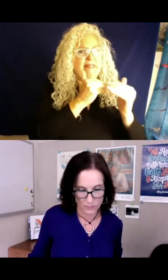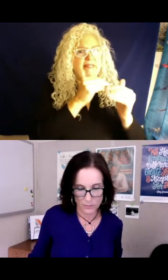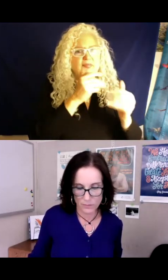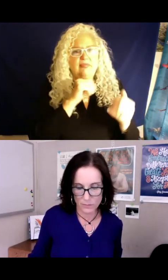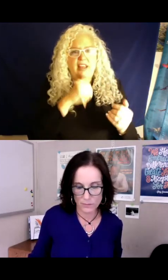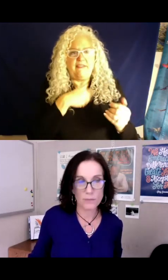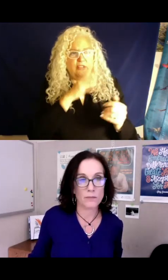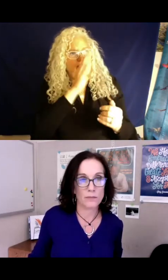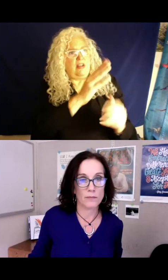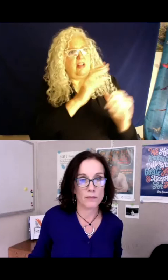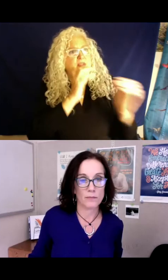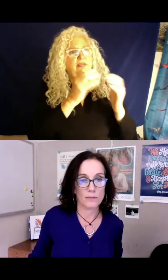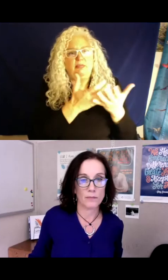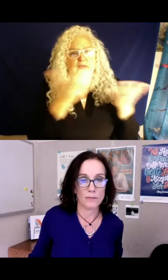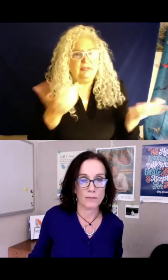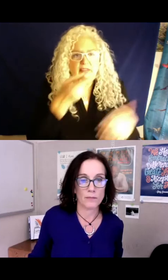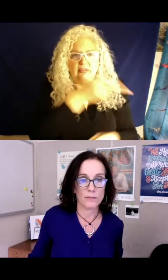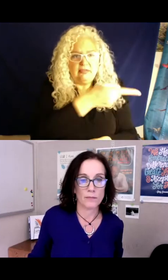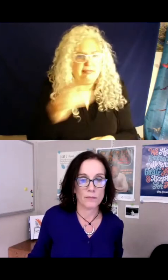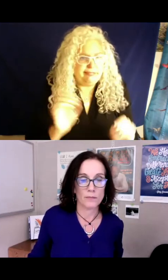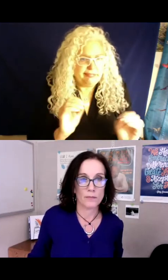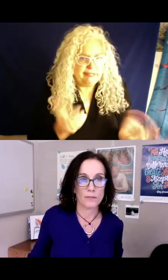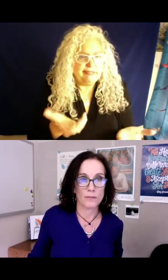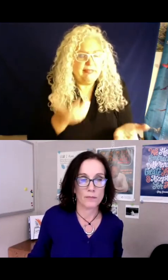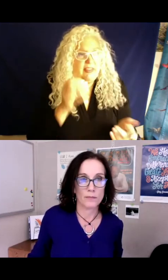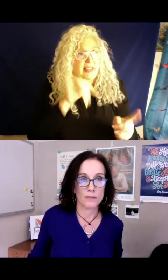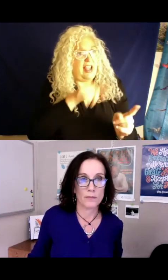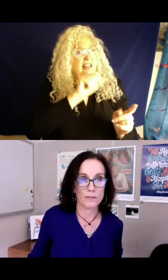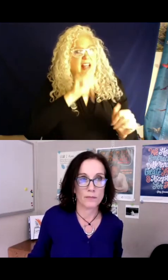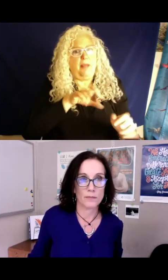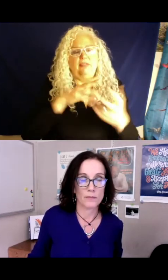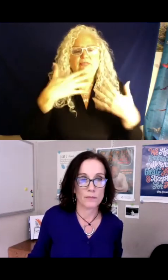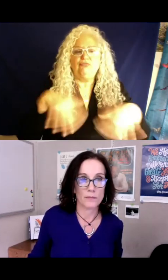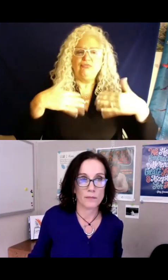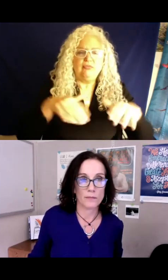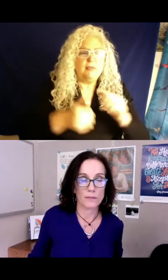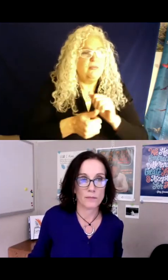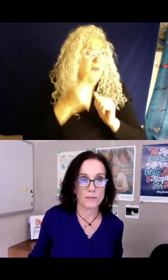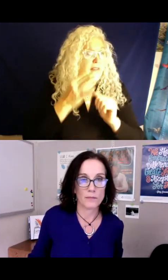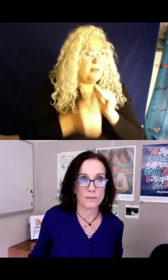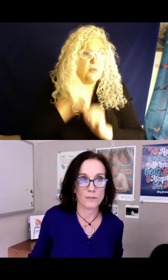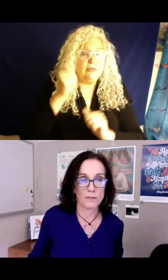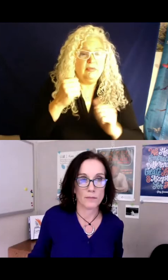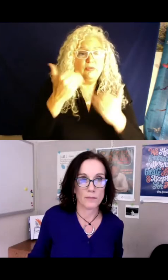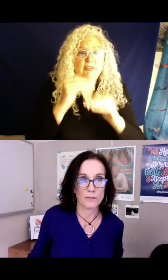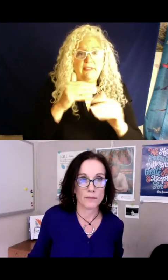have trouble communicating, and it's just very limited. There's not a whole lot of language access there. So it